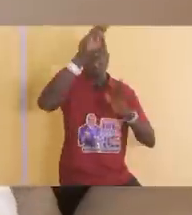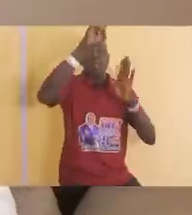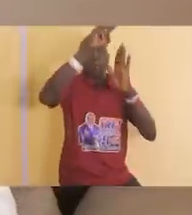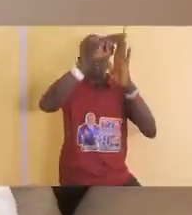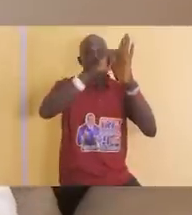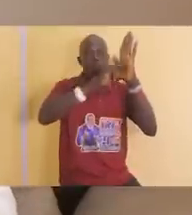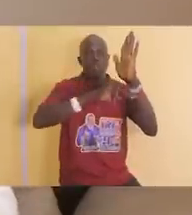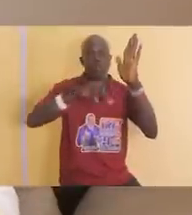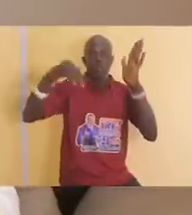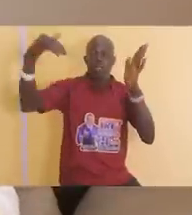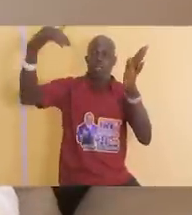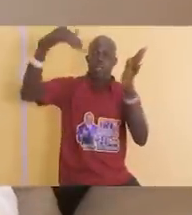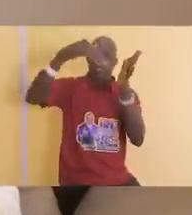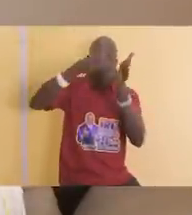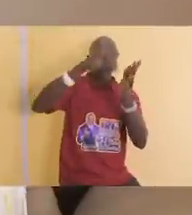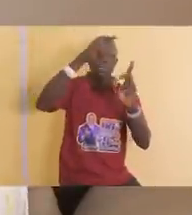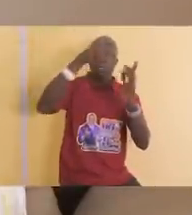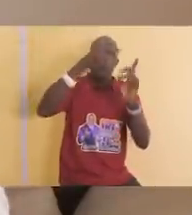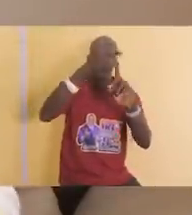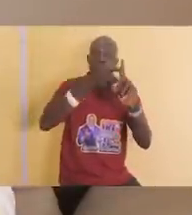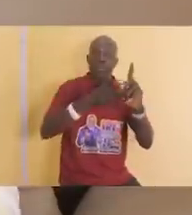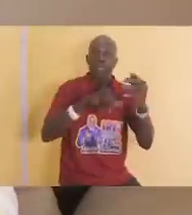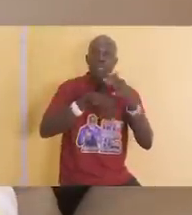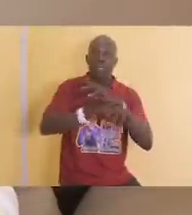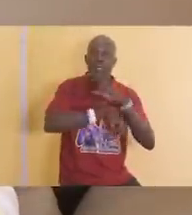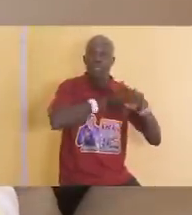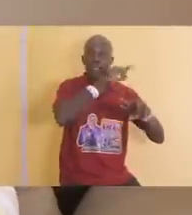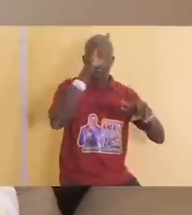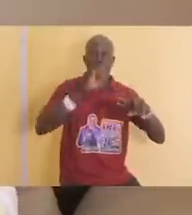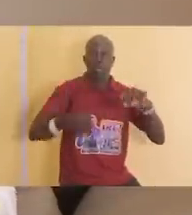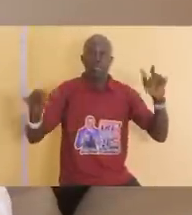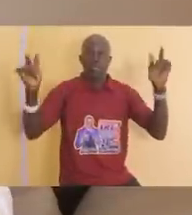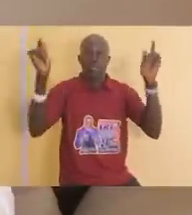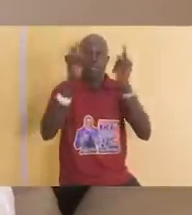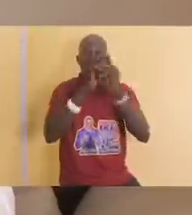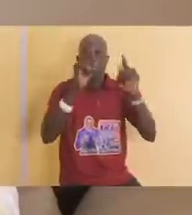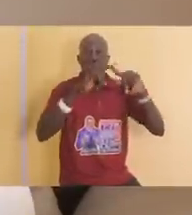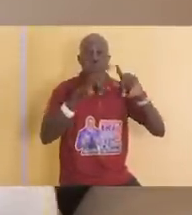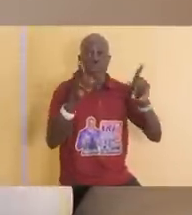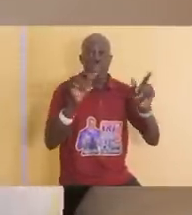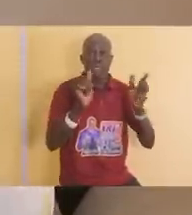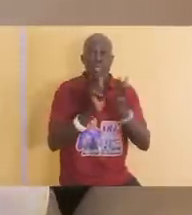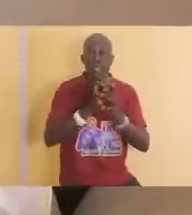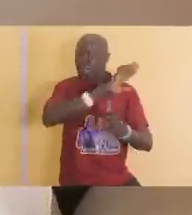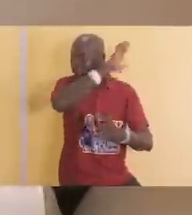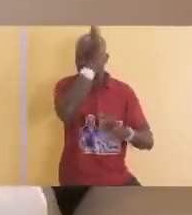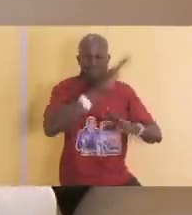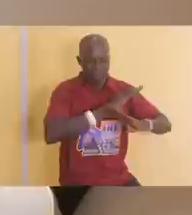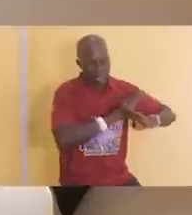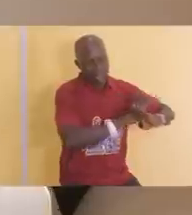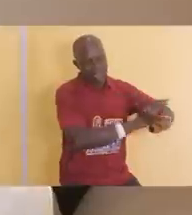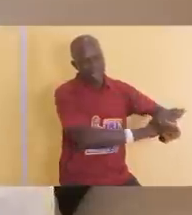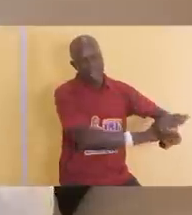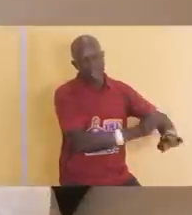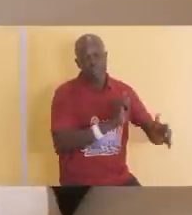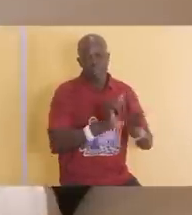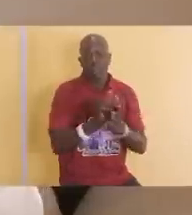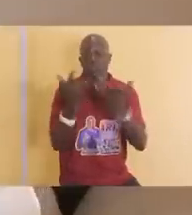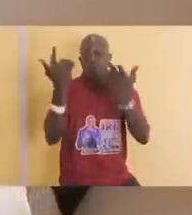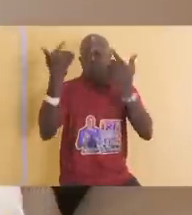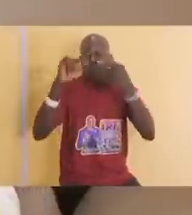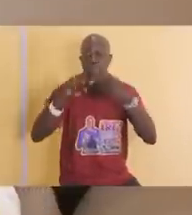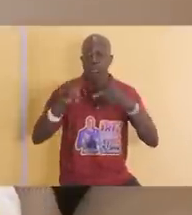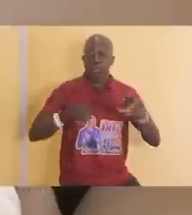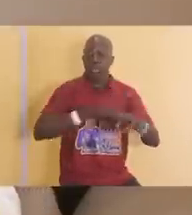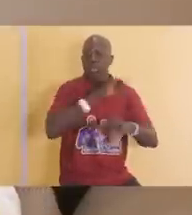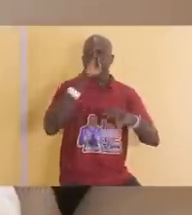there is no marathon program in this month again ne adu fu ape asu fu ape sugbon iyan o da mi duro that did not stop me ati ma lo si du